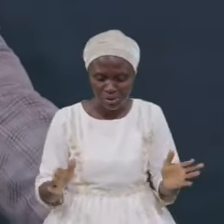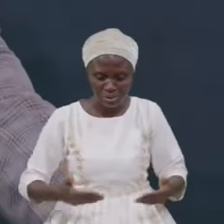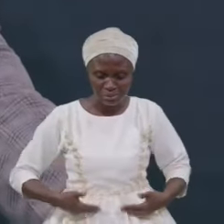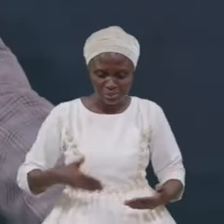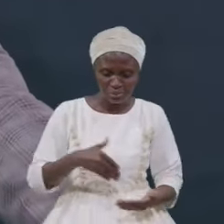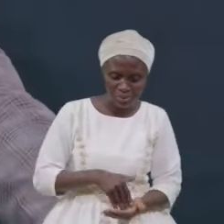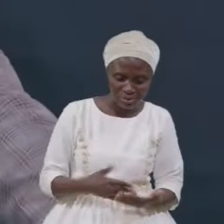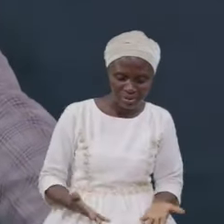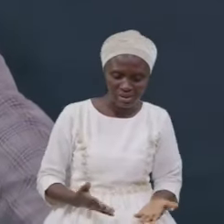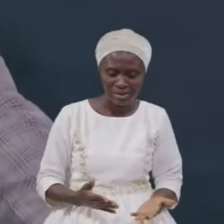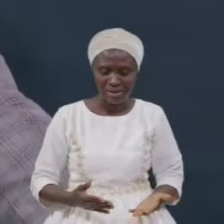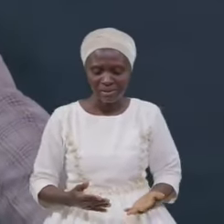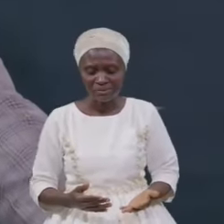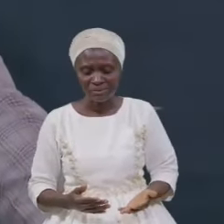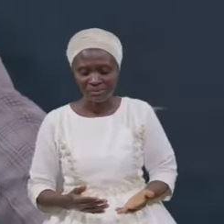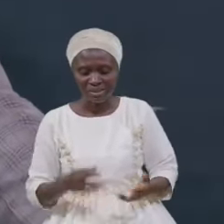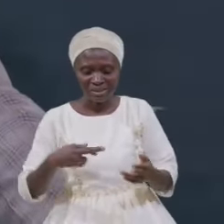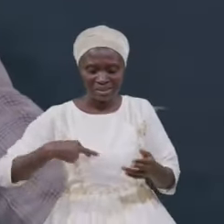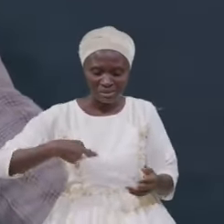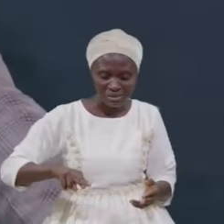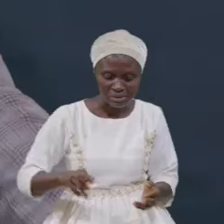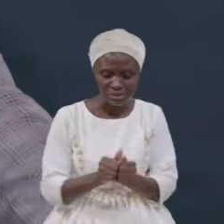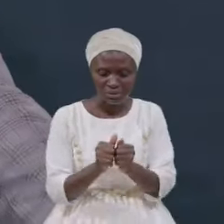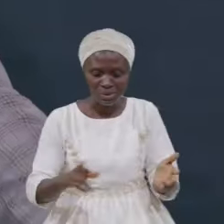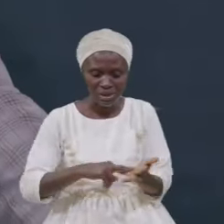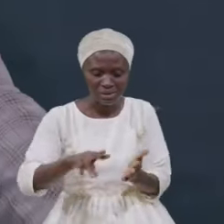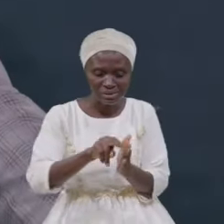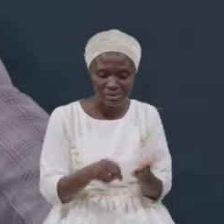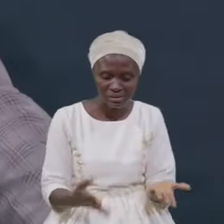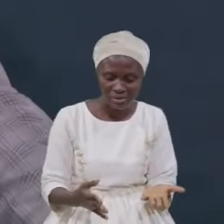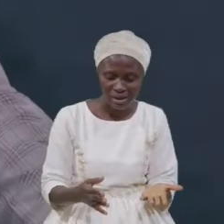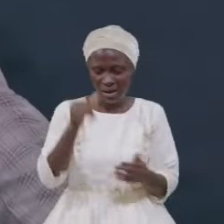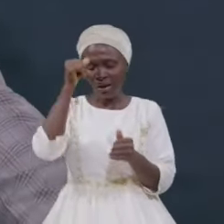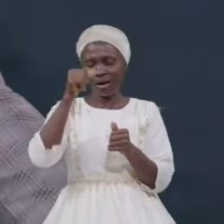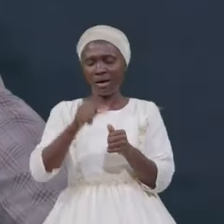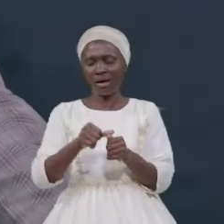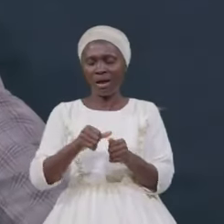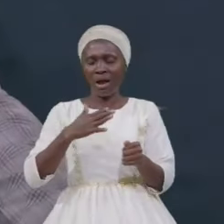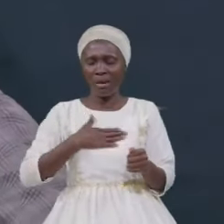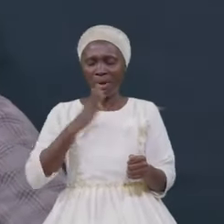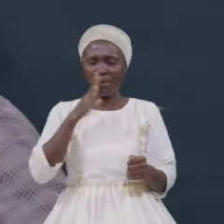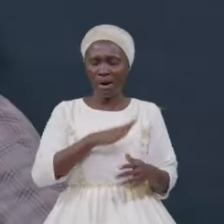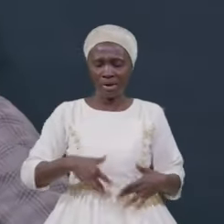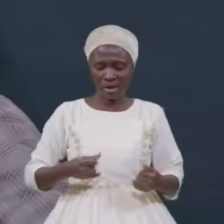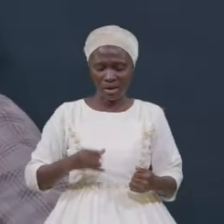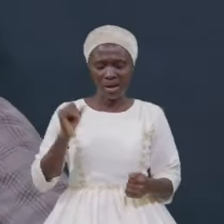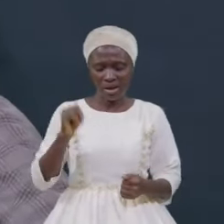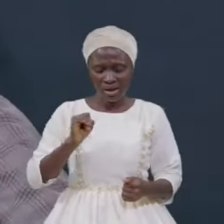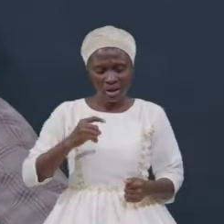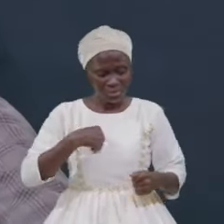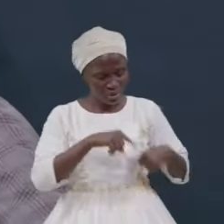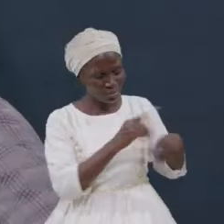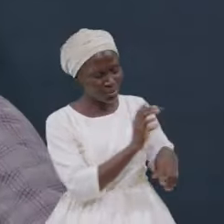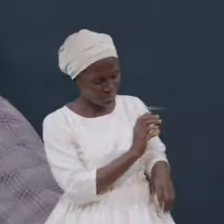the life I've been living. I go to church, but even Sunday does not